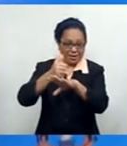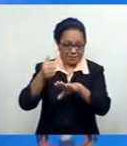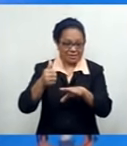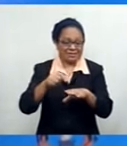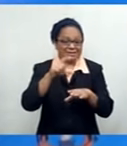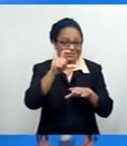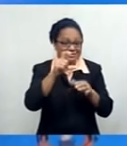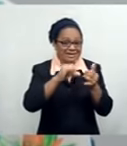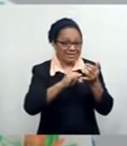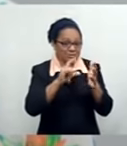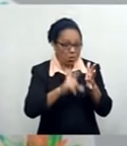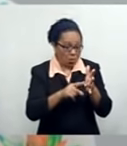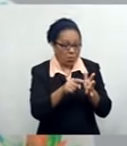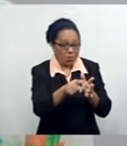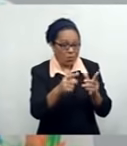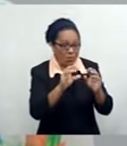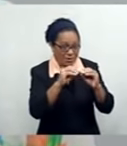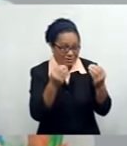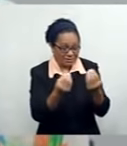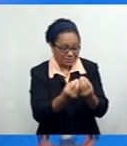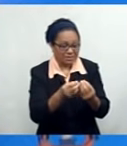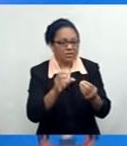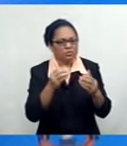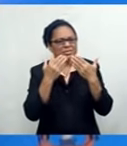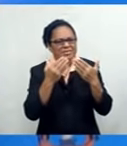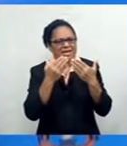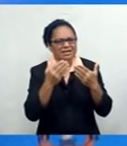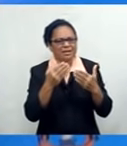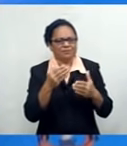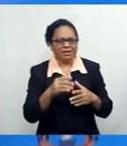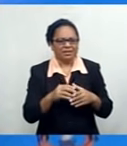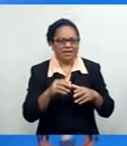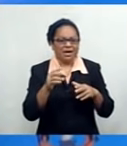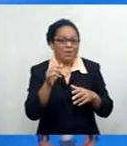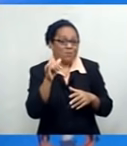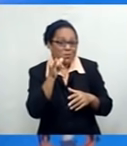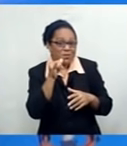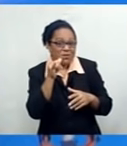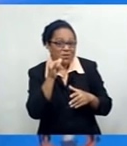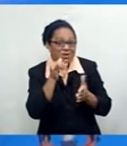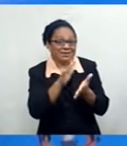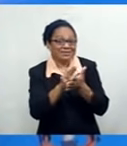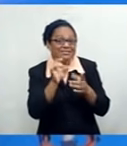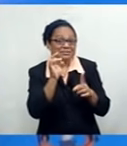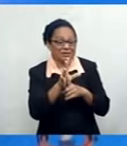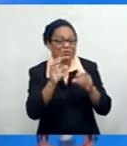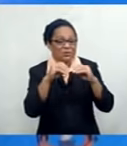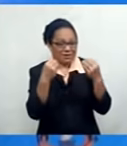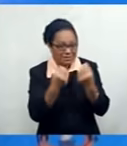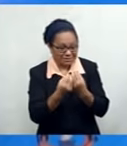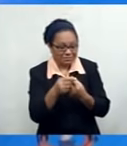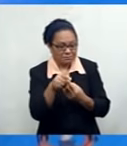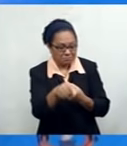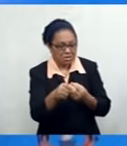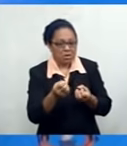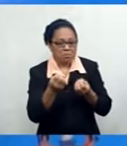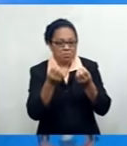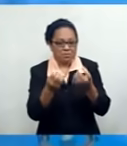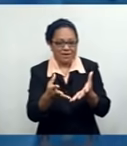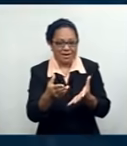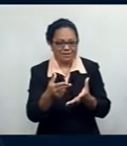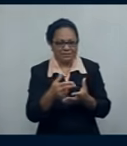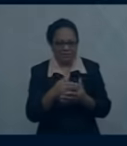such as the wonderful work being done by the Frank Hilton organization, Project Heaven Trust, to provide screening and outreach